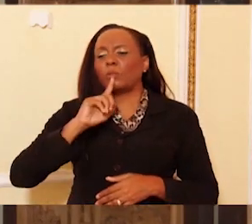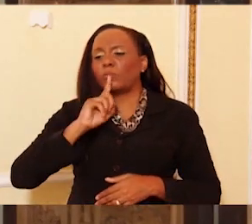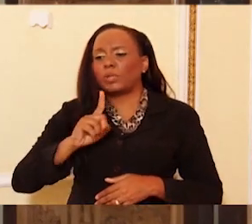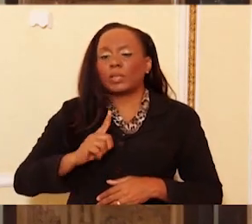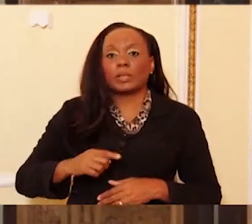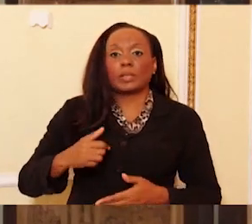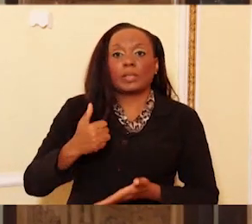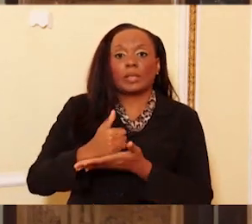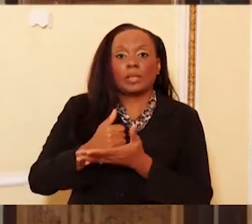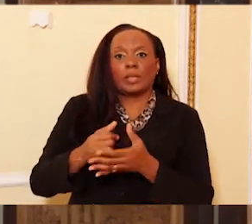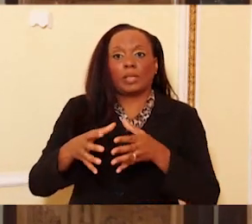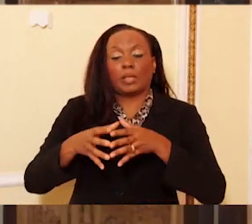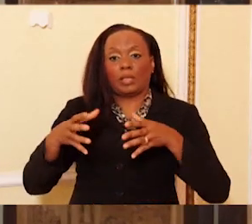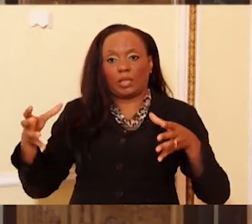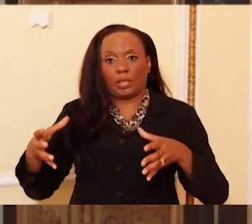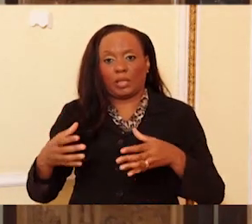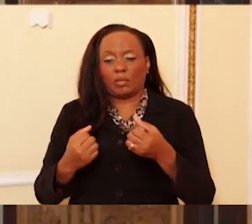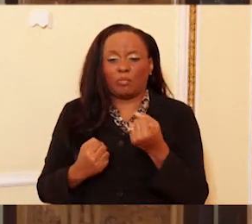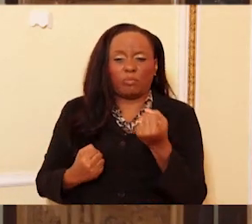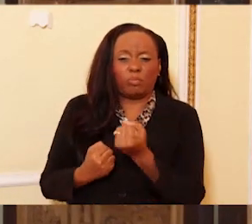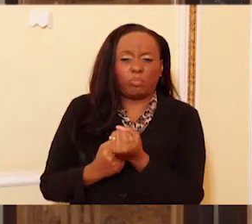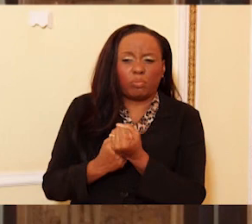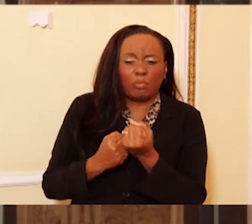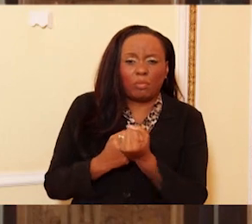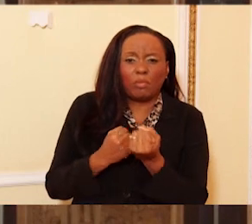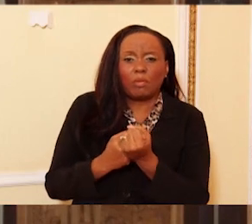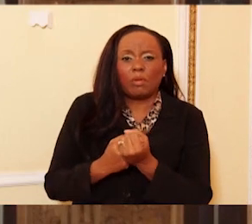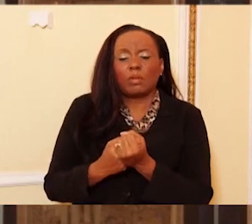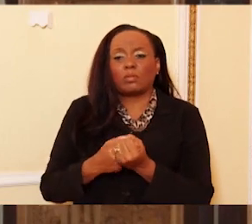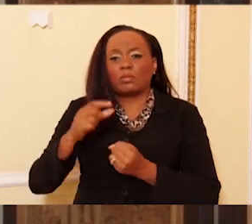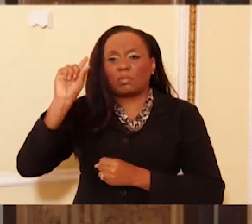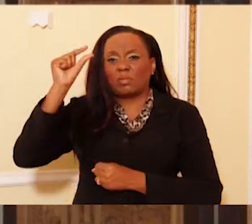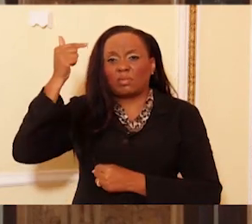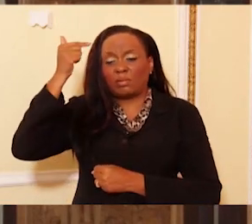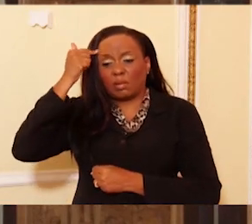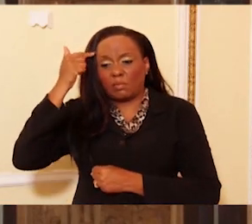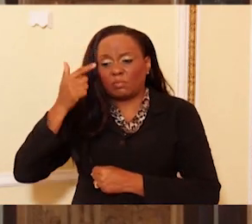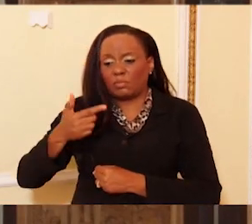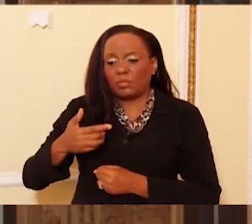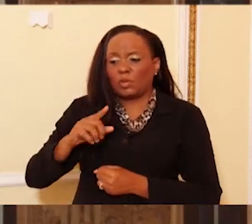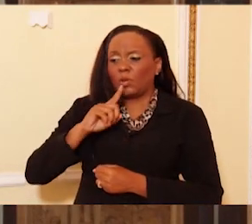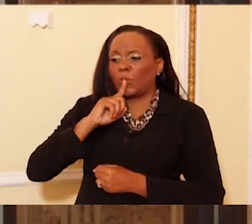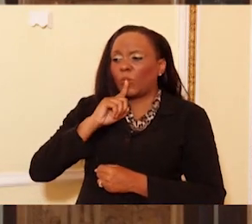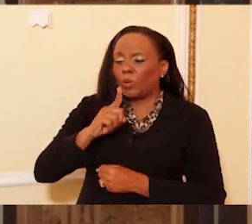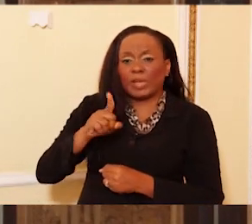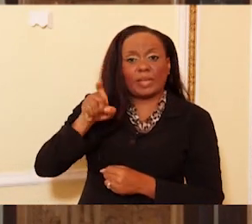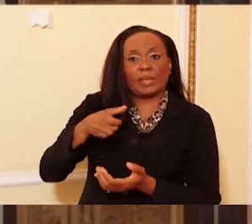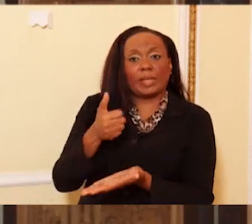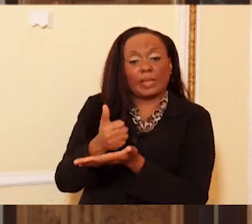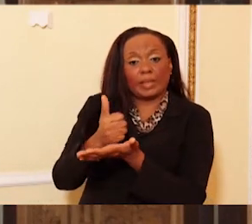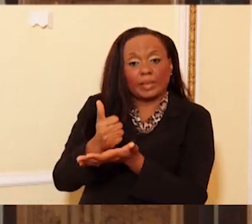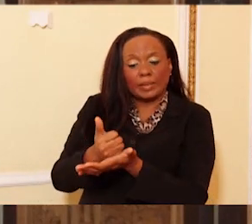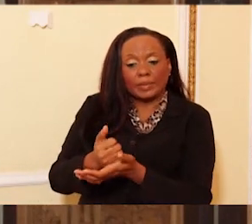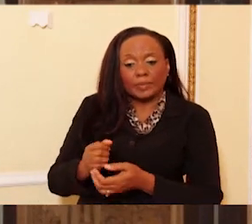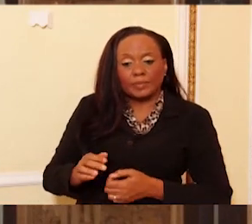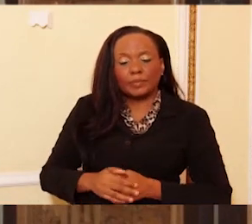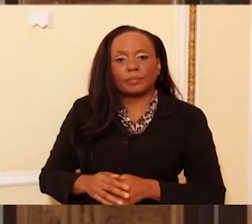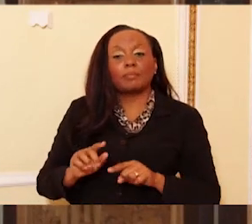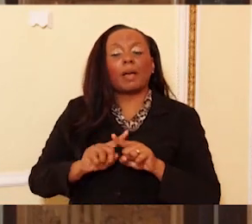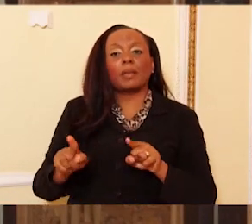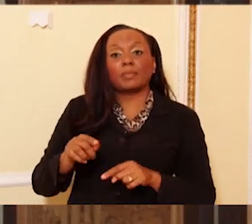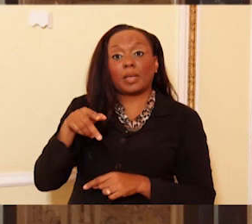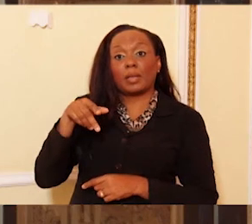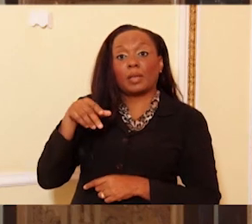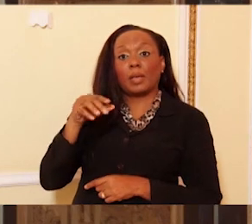these to add to the support that we've obviously been giving as a government to those persons who are most vulnerable. But as Ms. Chalice has